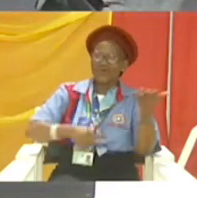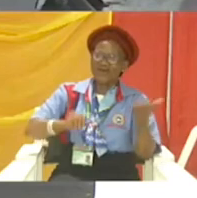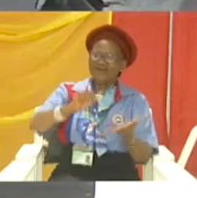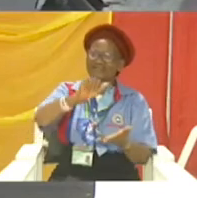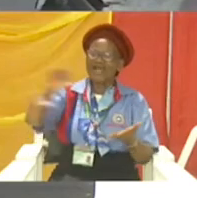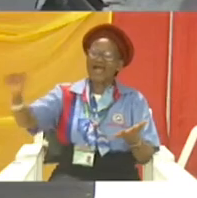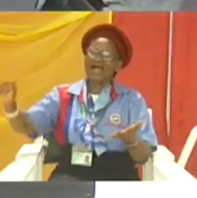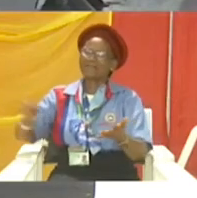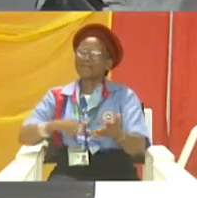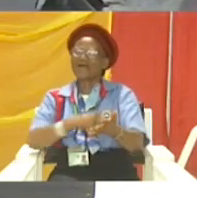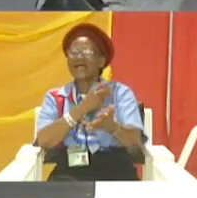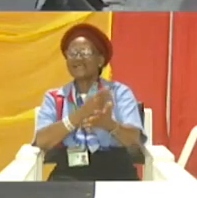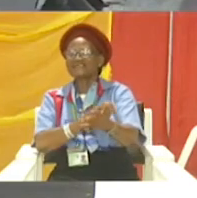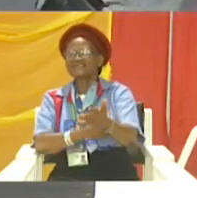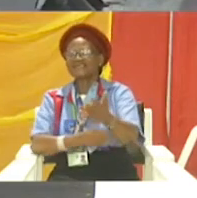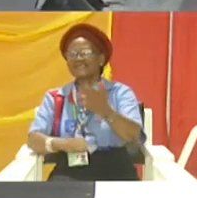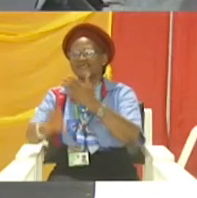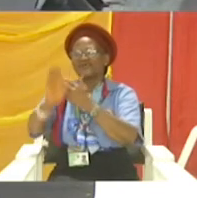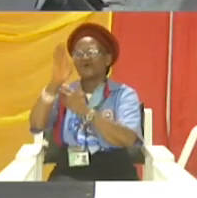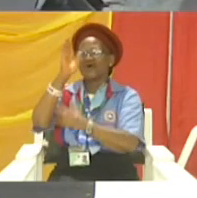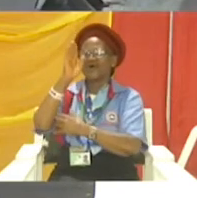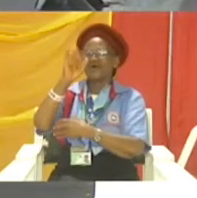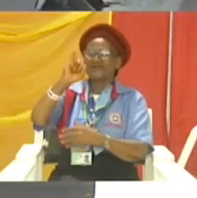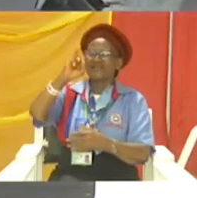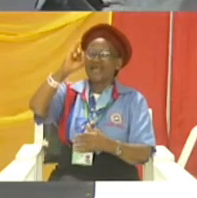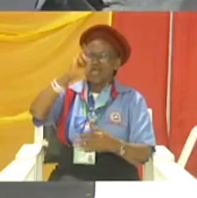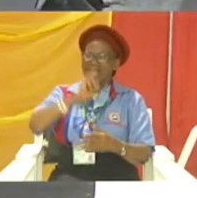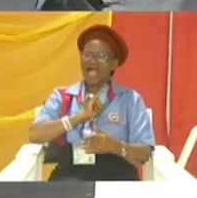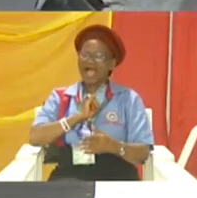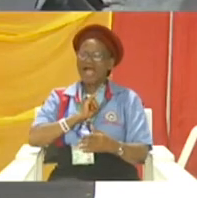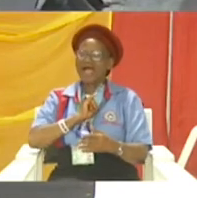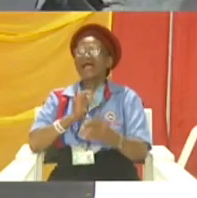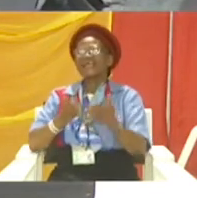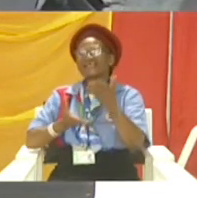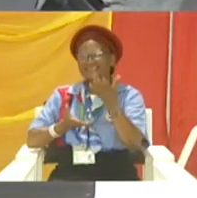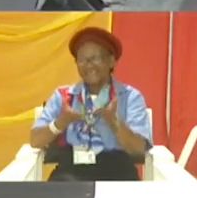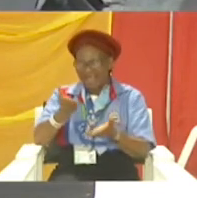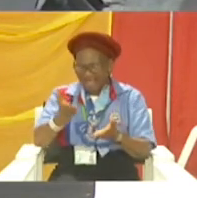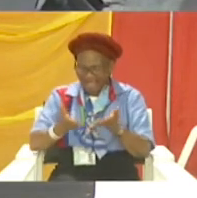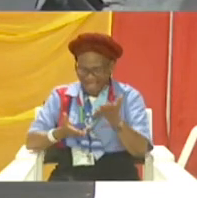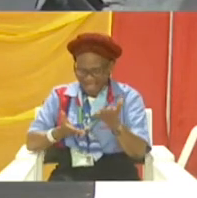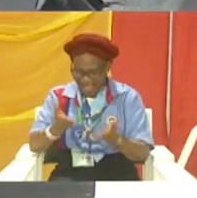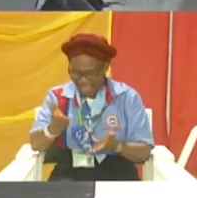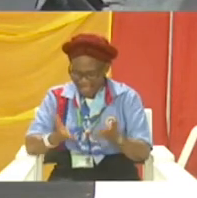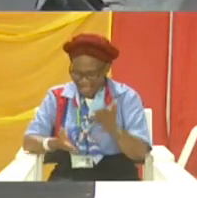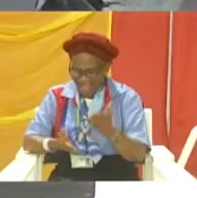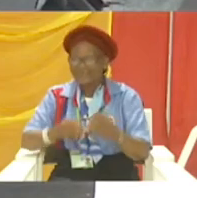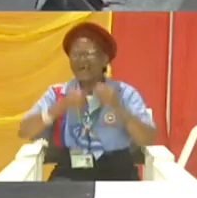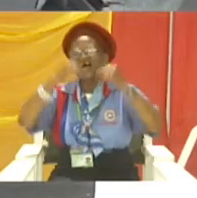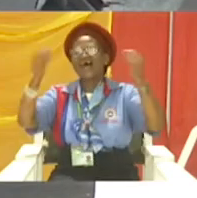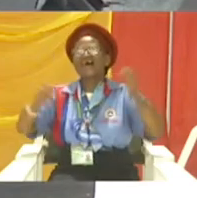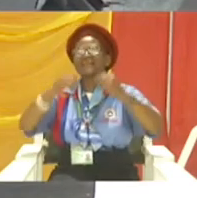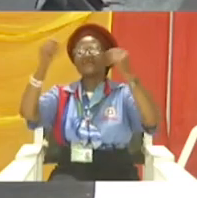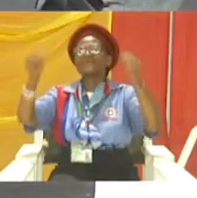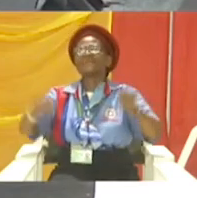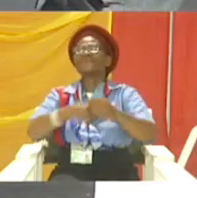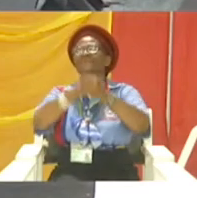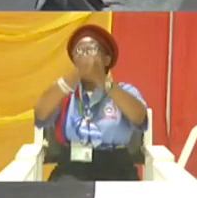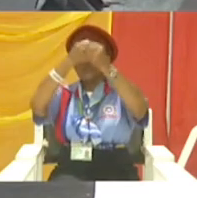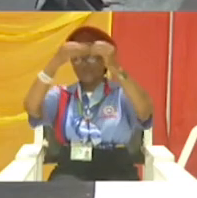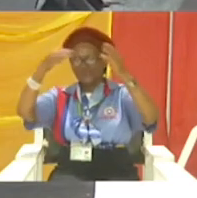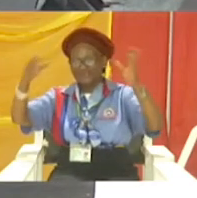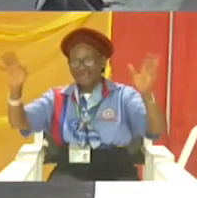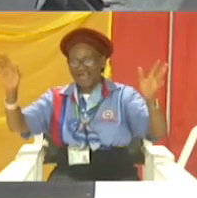Hallelujah. What a mighty God I serve.